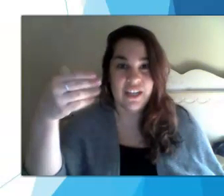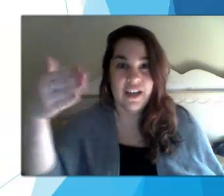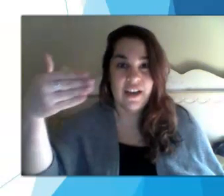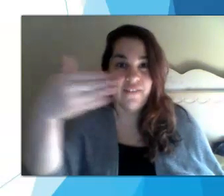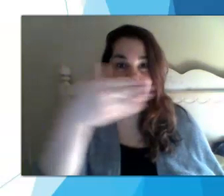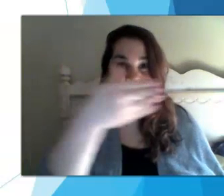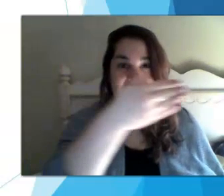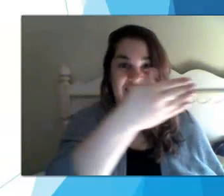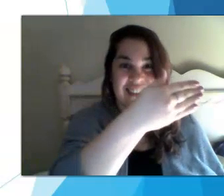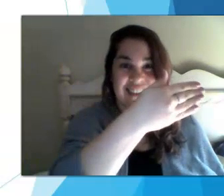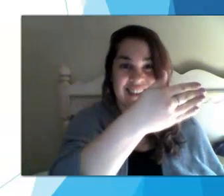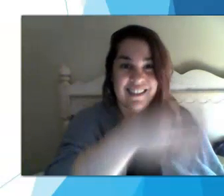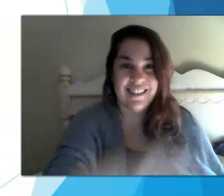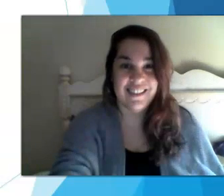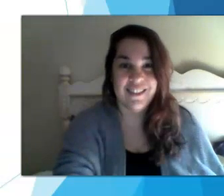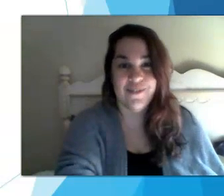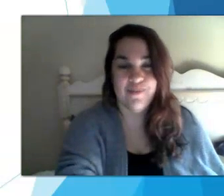Fish. Fish.